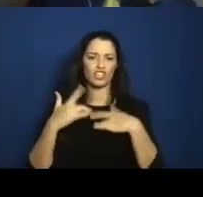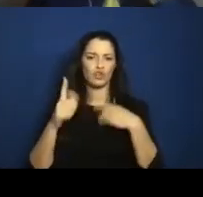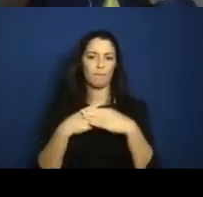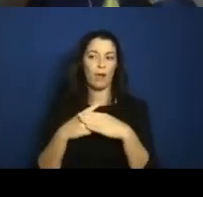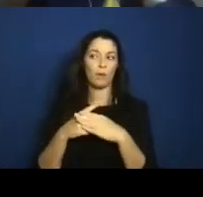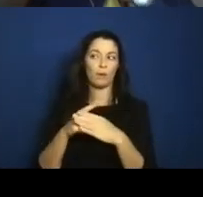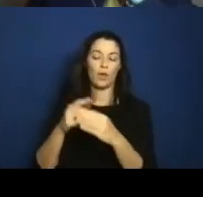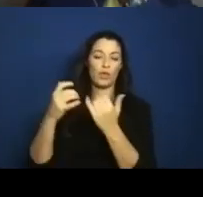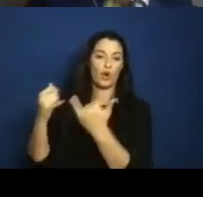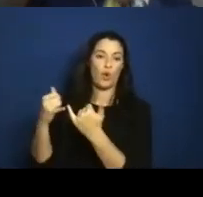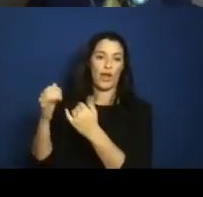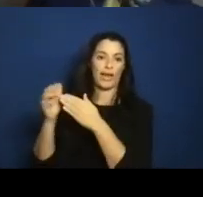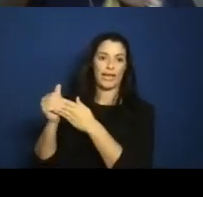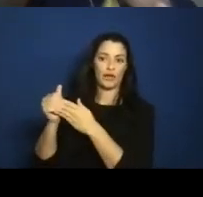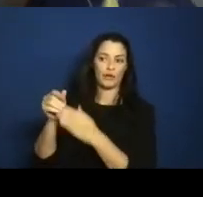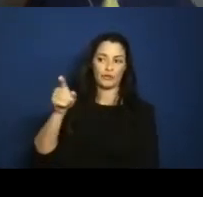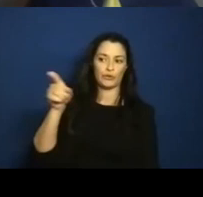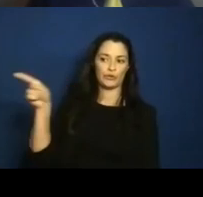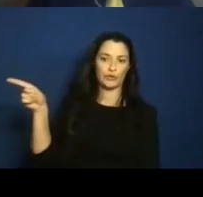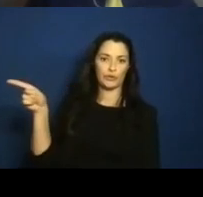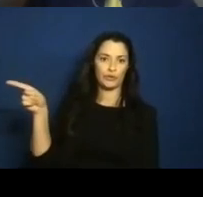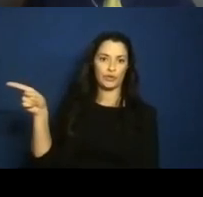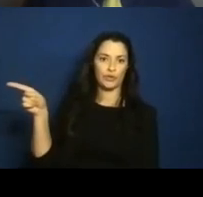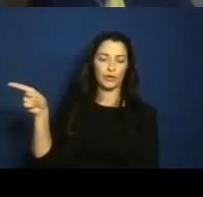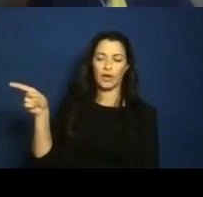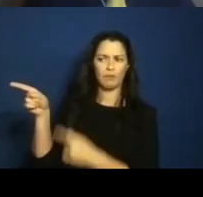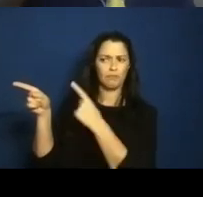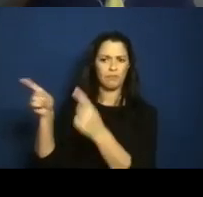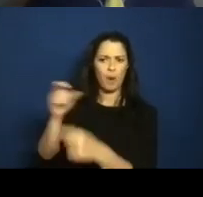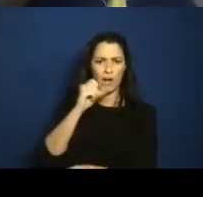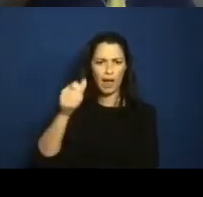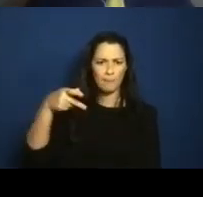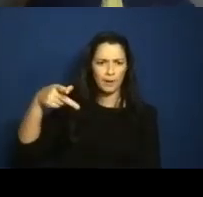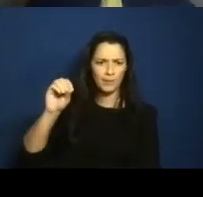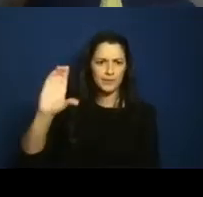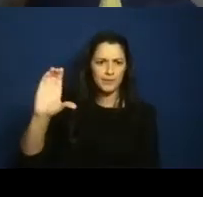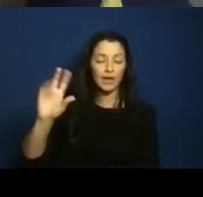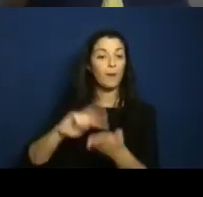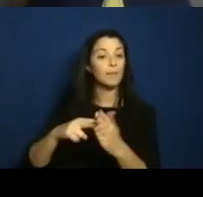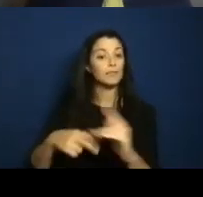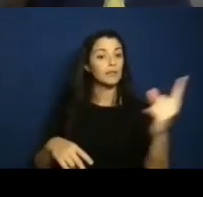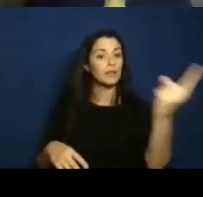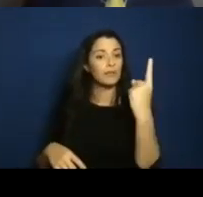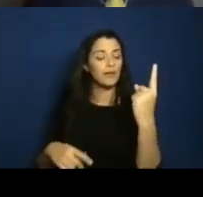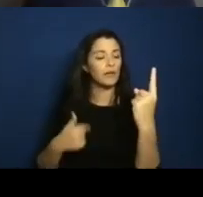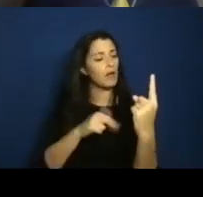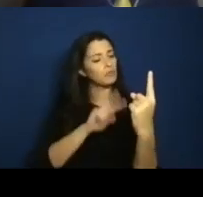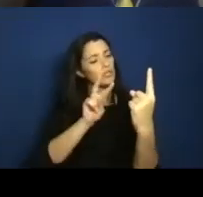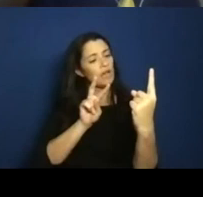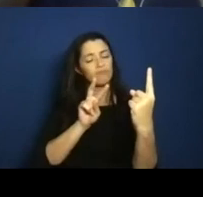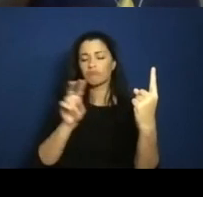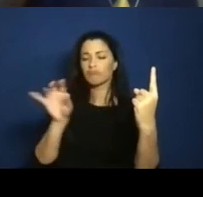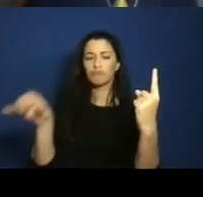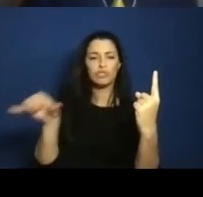And they were all not people of color. So they came to me and I treated it just like a human